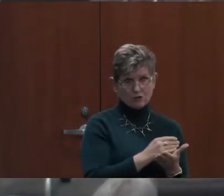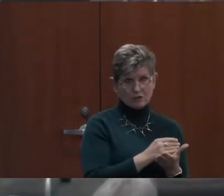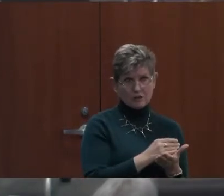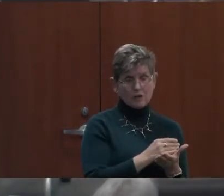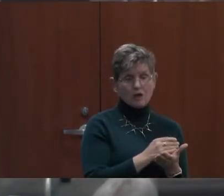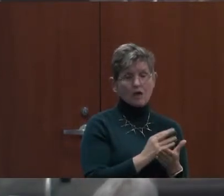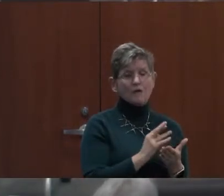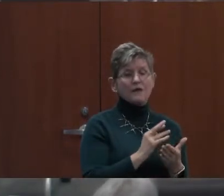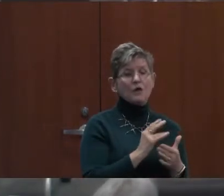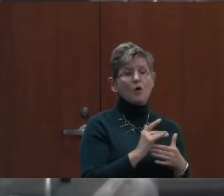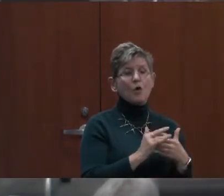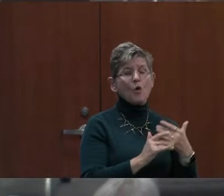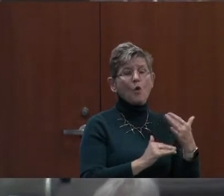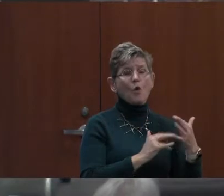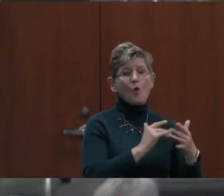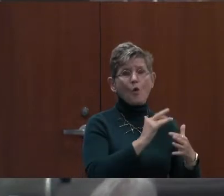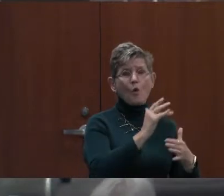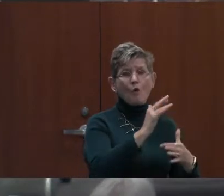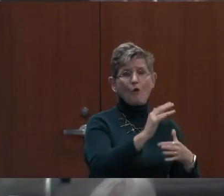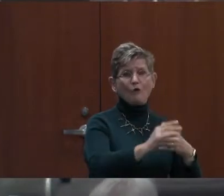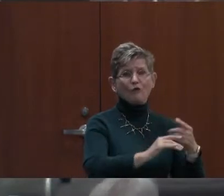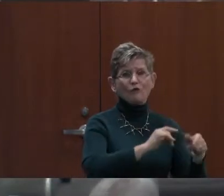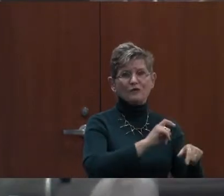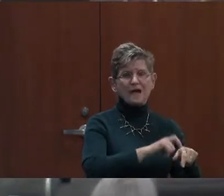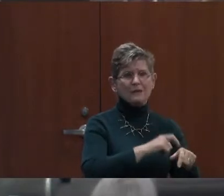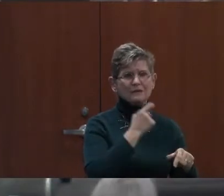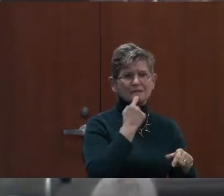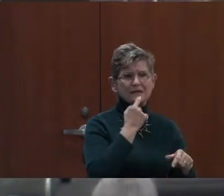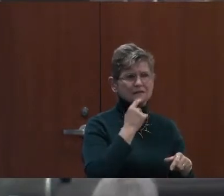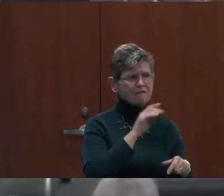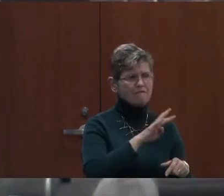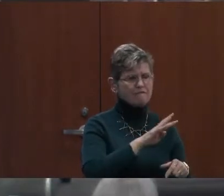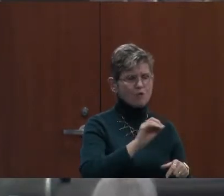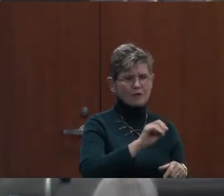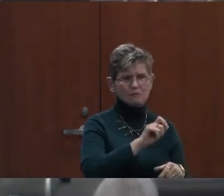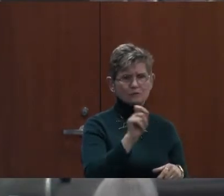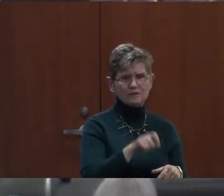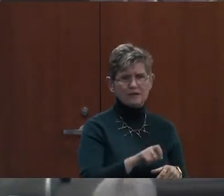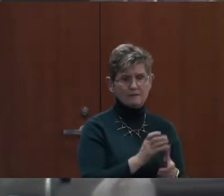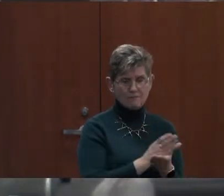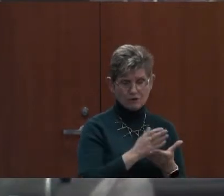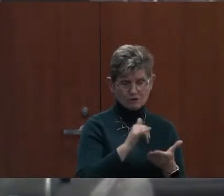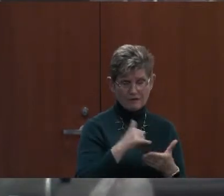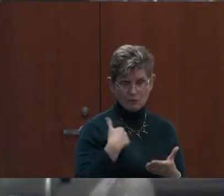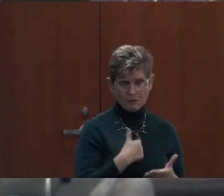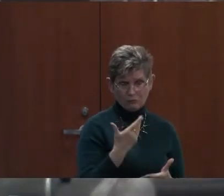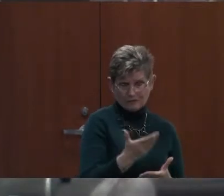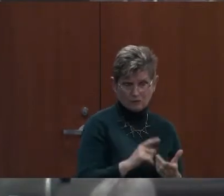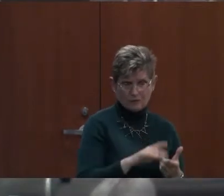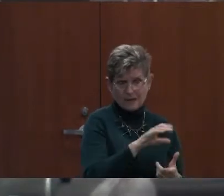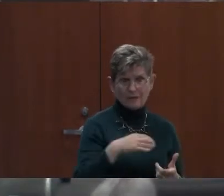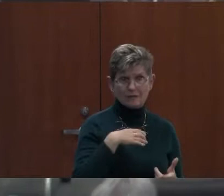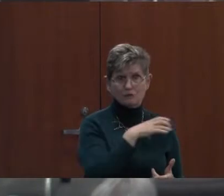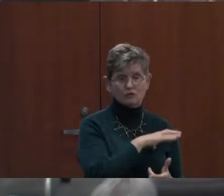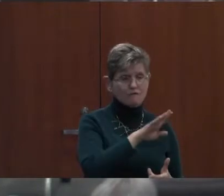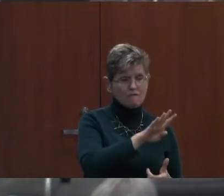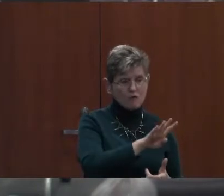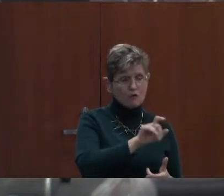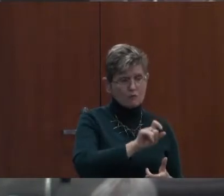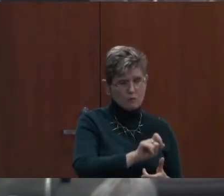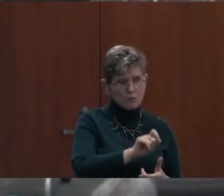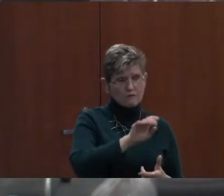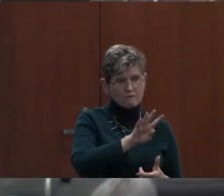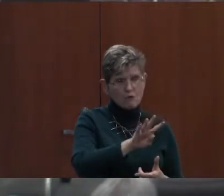time, it's transitioned to closer to 40%, so just a change. The budget that we presented to the county commissioners was a